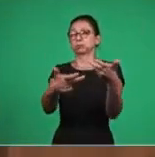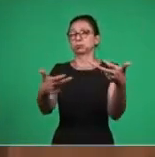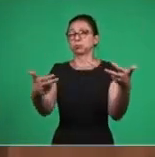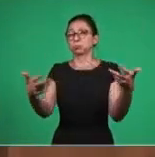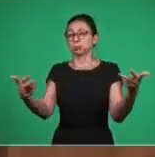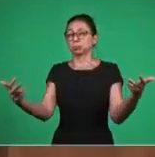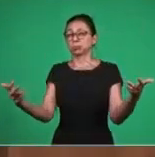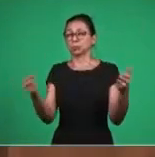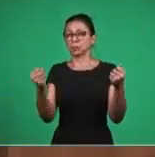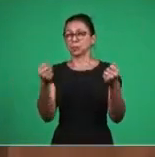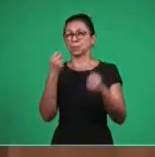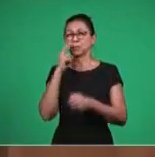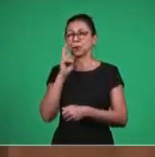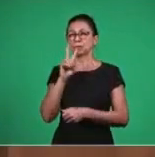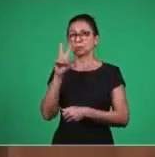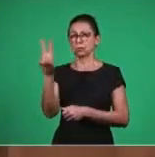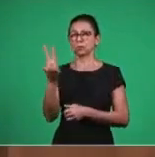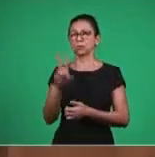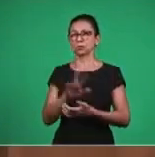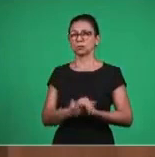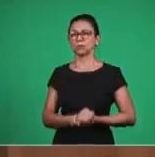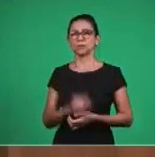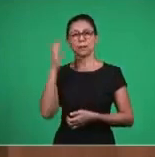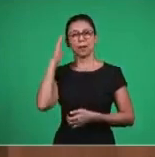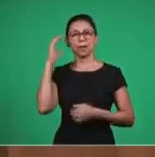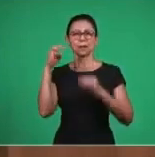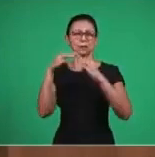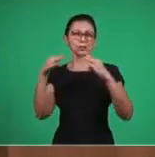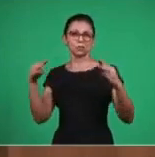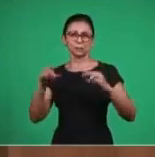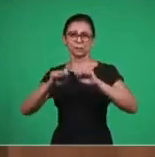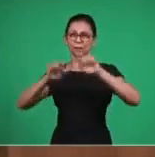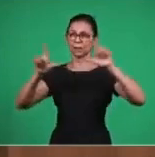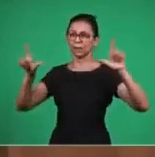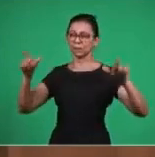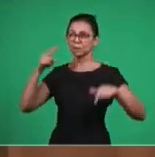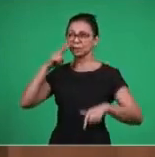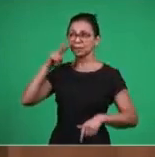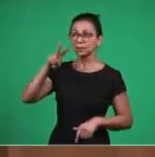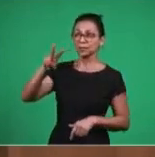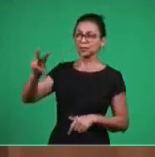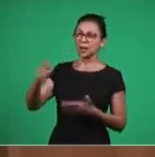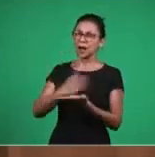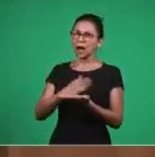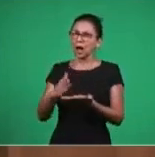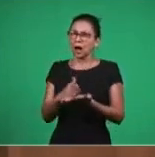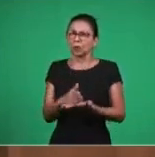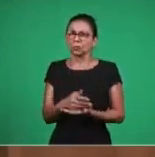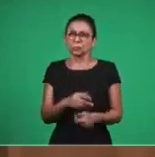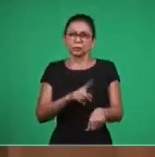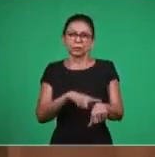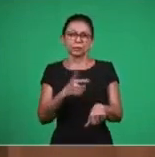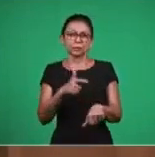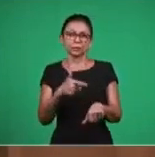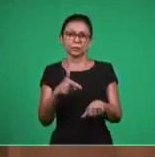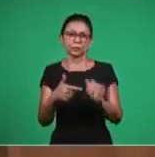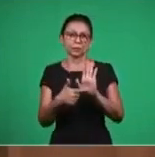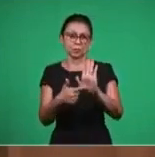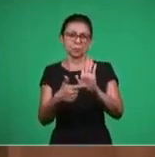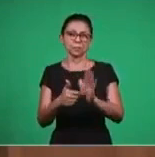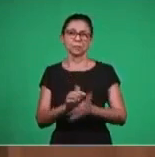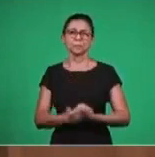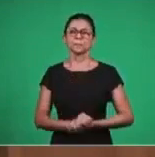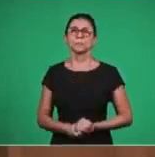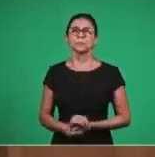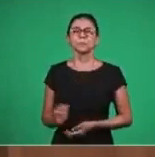all the news, the brethren can check it out on the Radio Manain, all the events. A few were not mentioned here, but the brethren can check